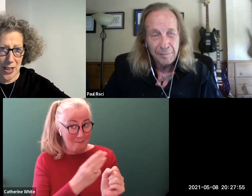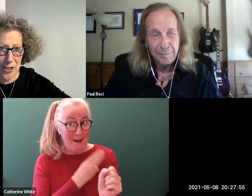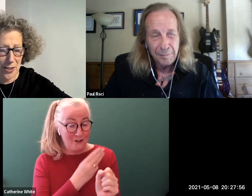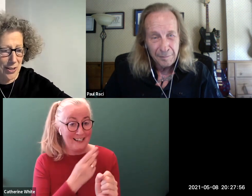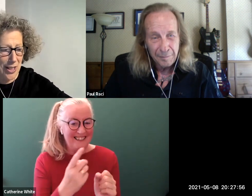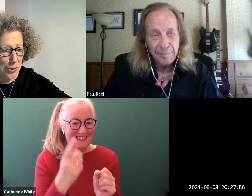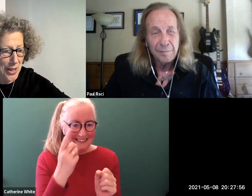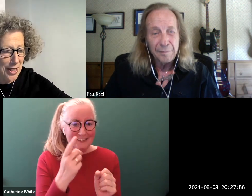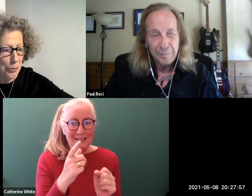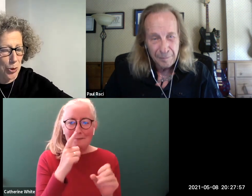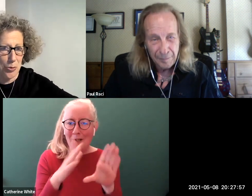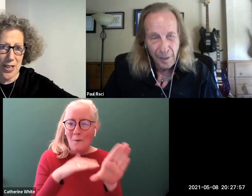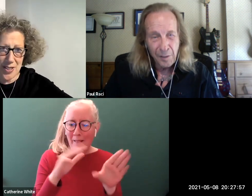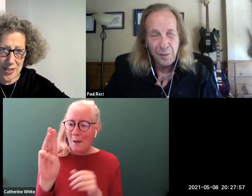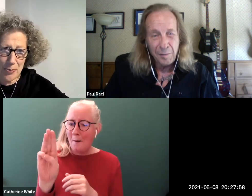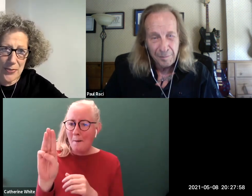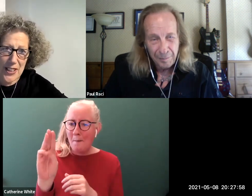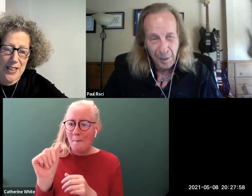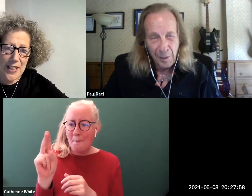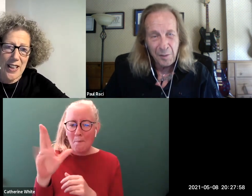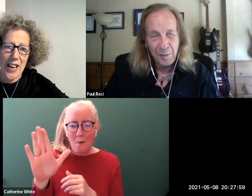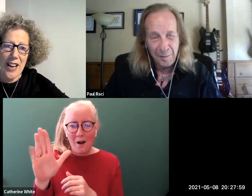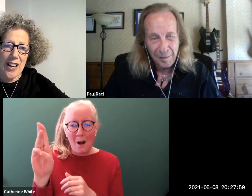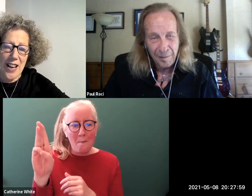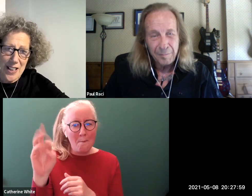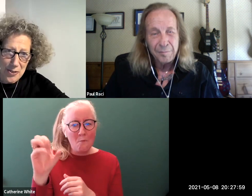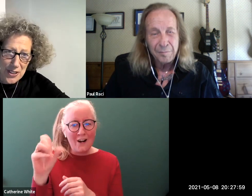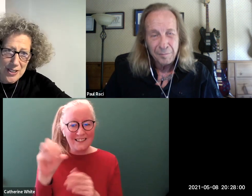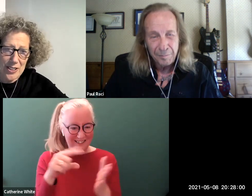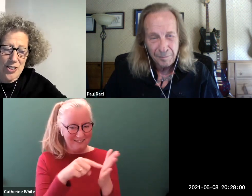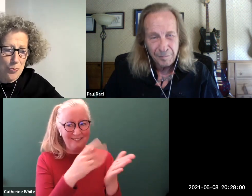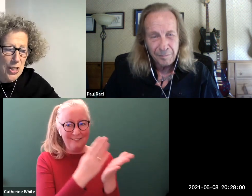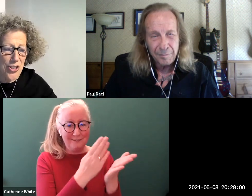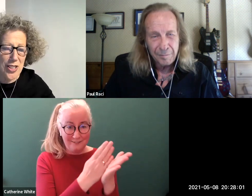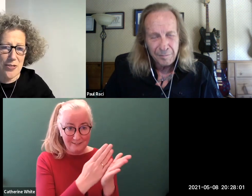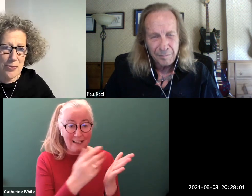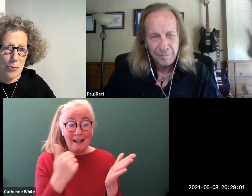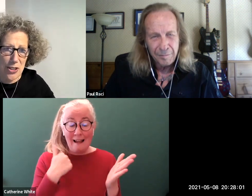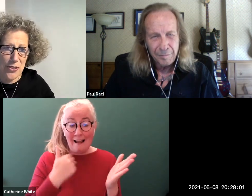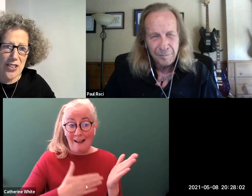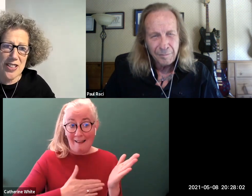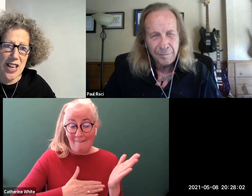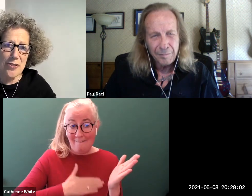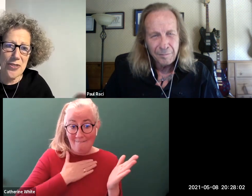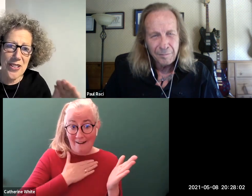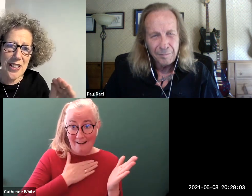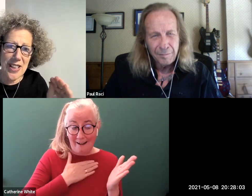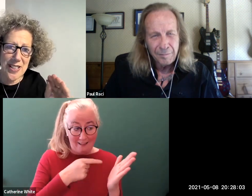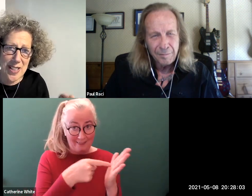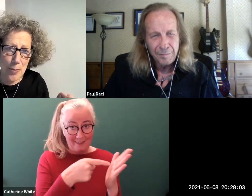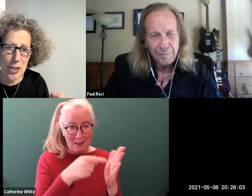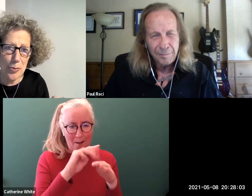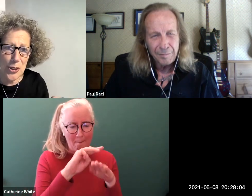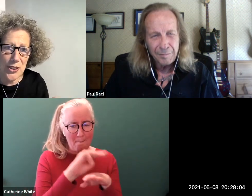Paul the other week, Paul Yes. Preston, Yes. and I feel much as Mother, Father, Death